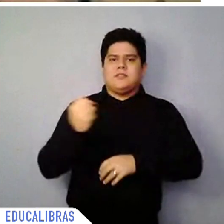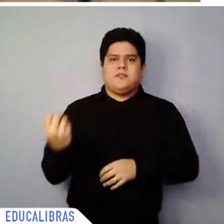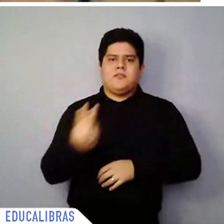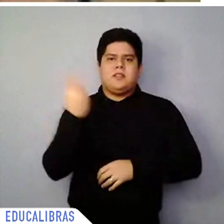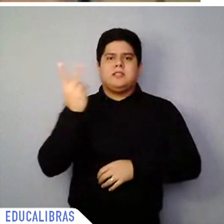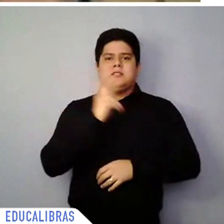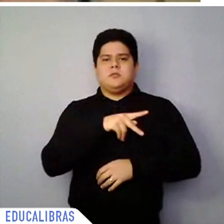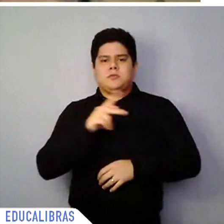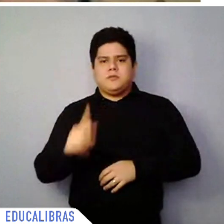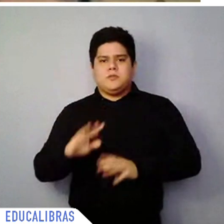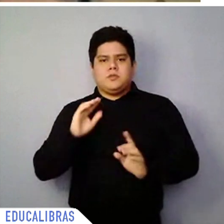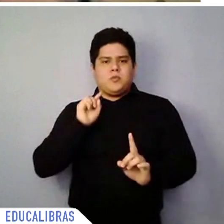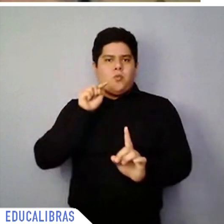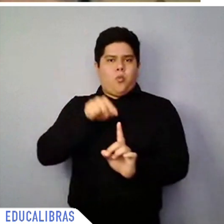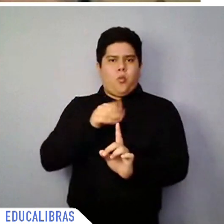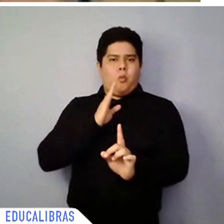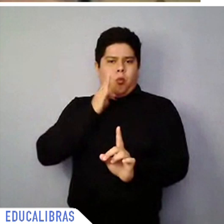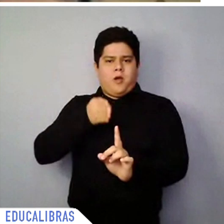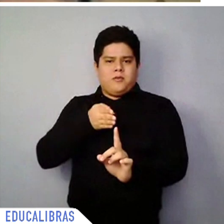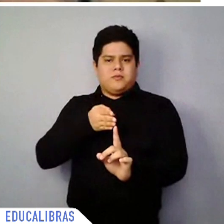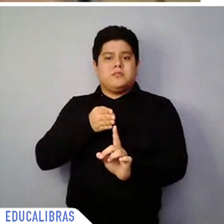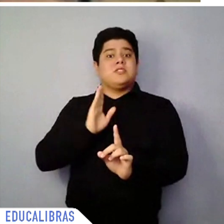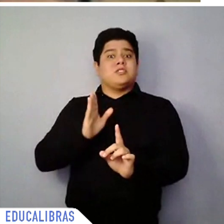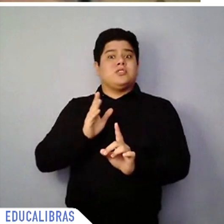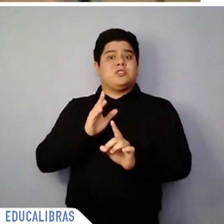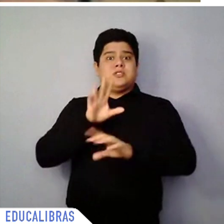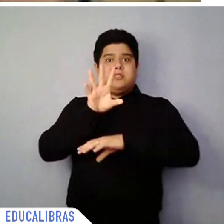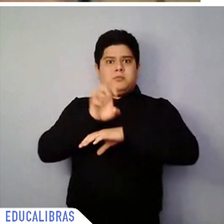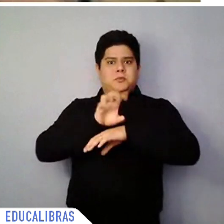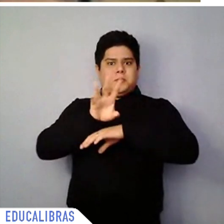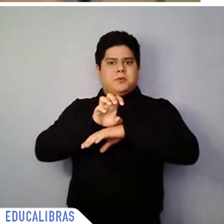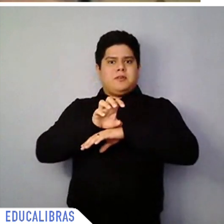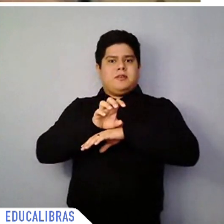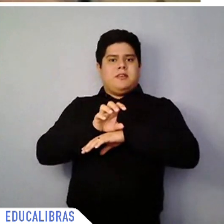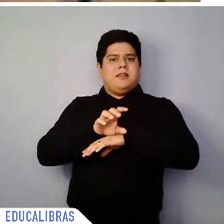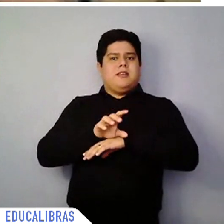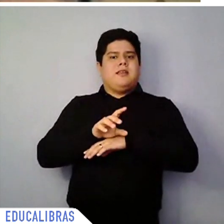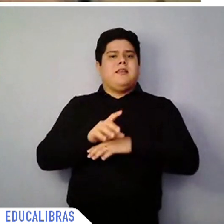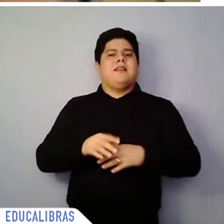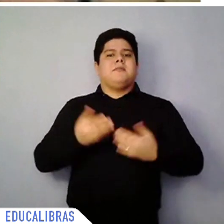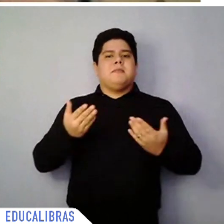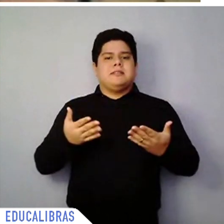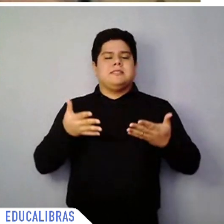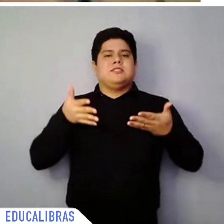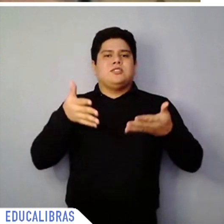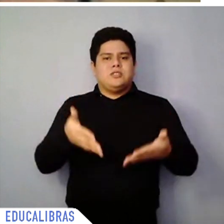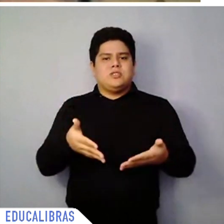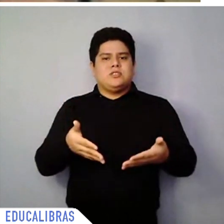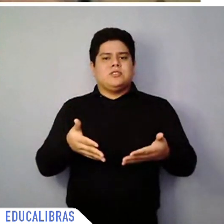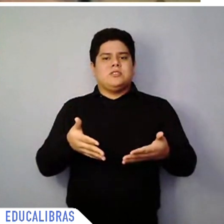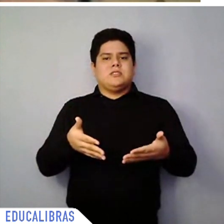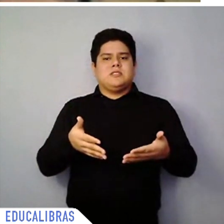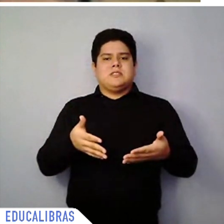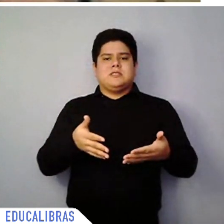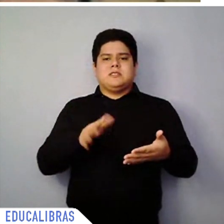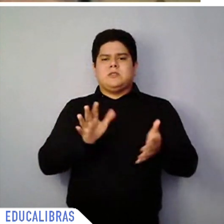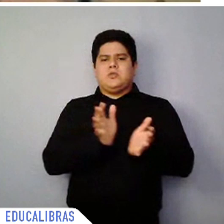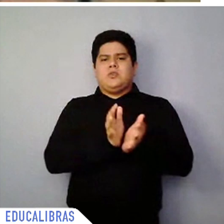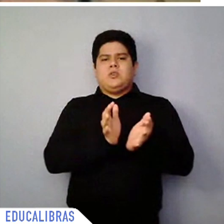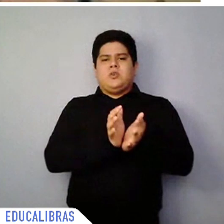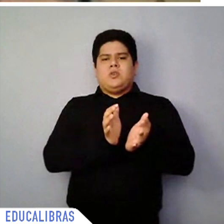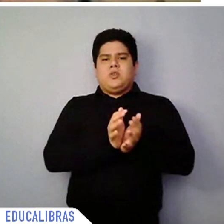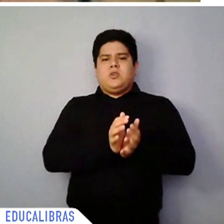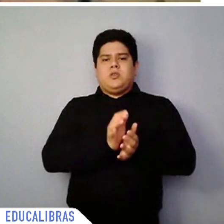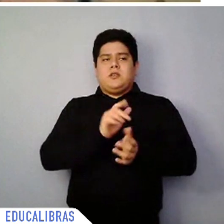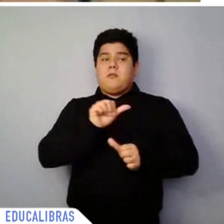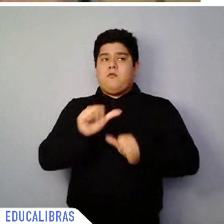I thought we were going to tackle education instead, helping with the teachers and